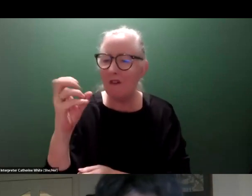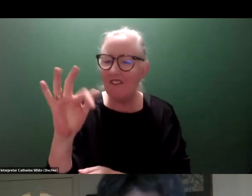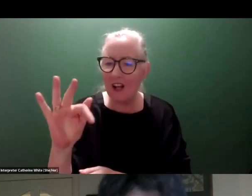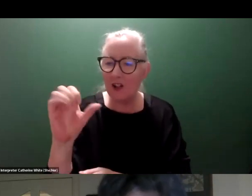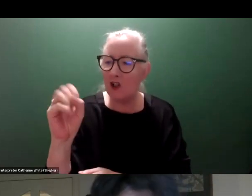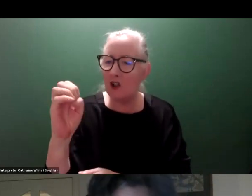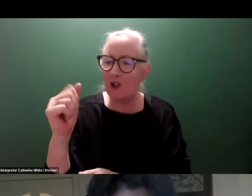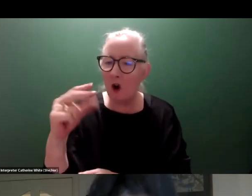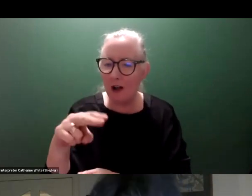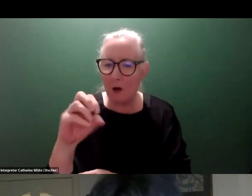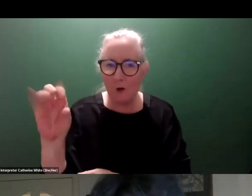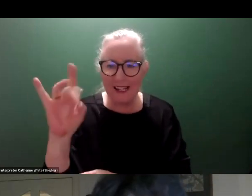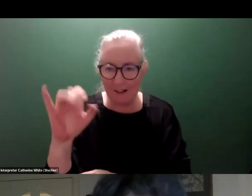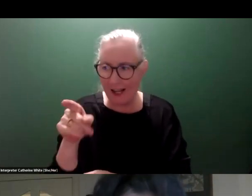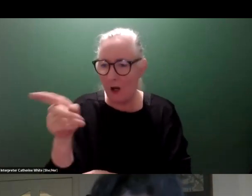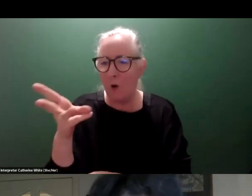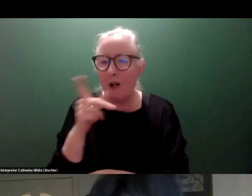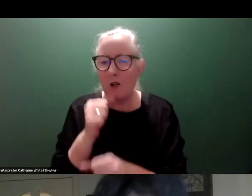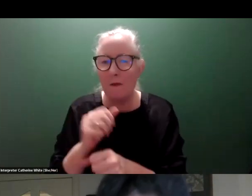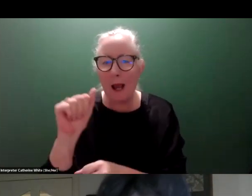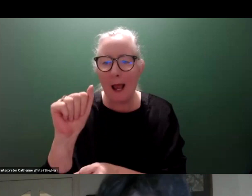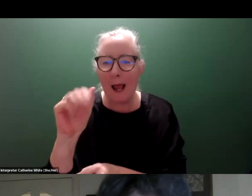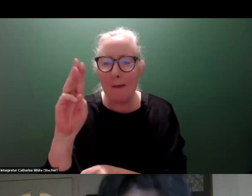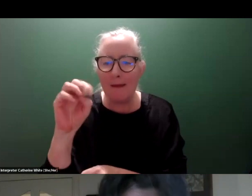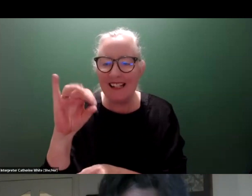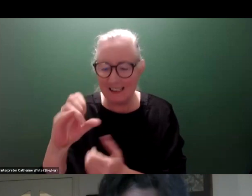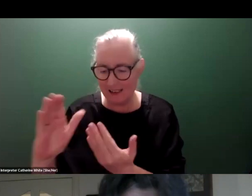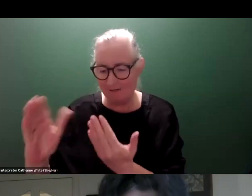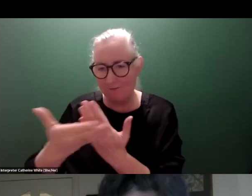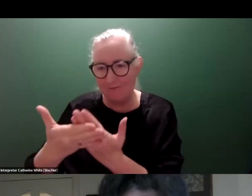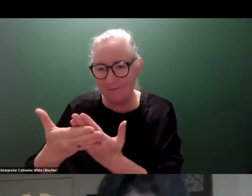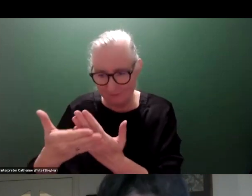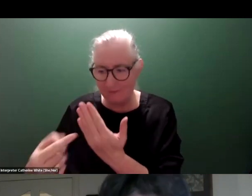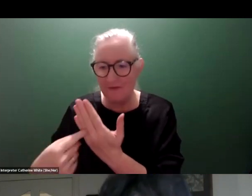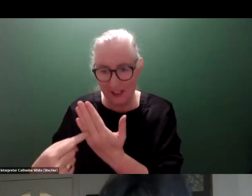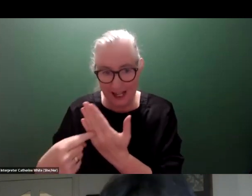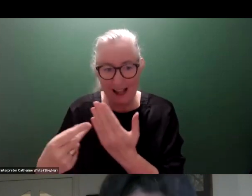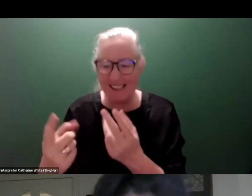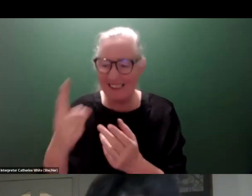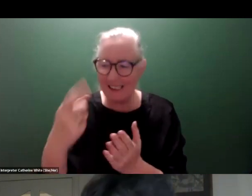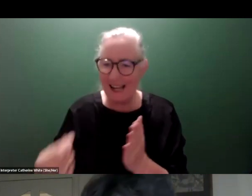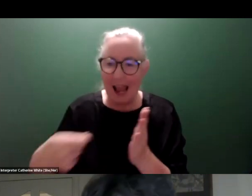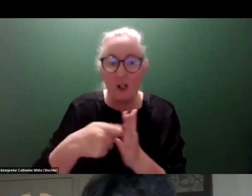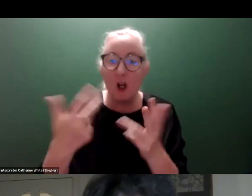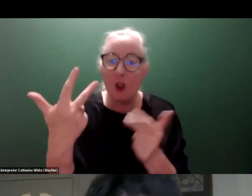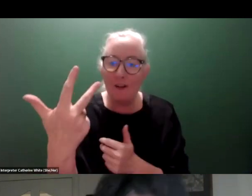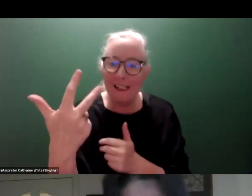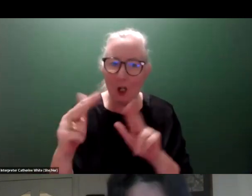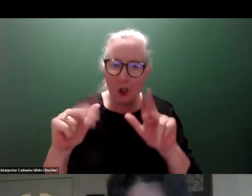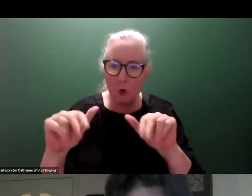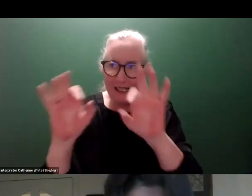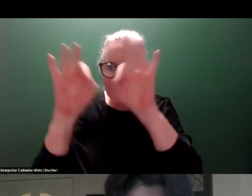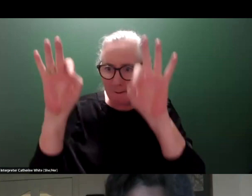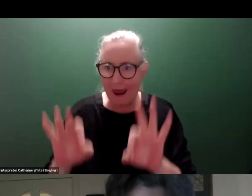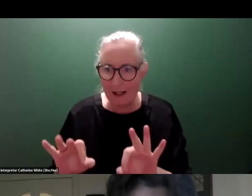is going to talk about the appendices to the policy. We've added 3 new templates, which we hope